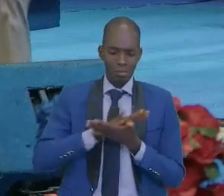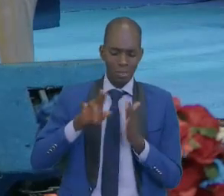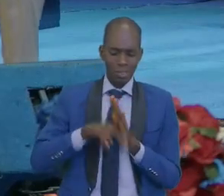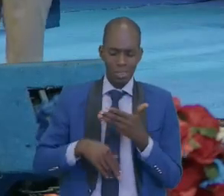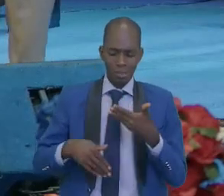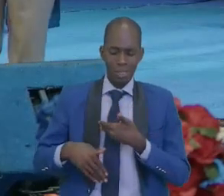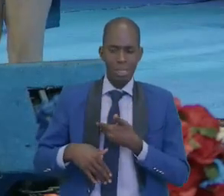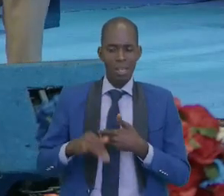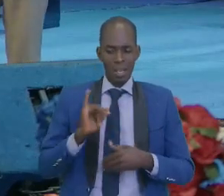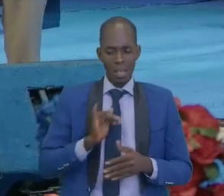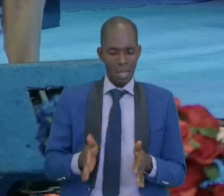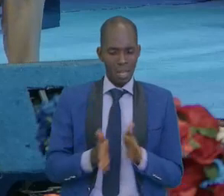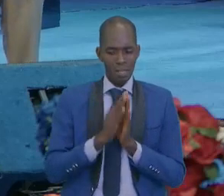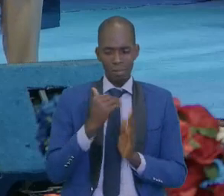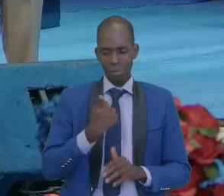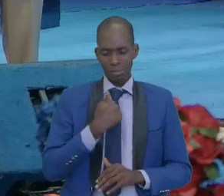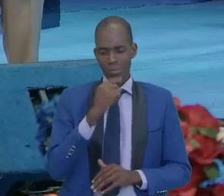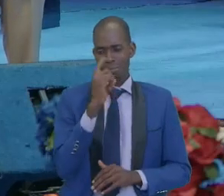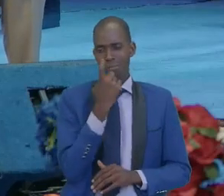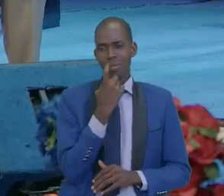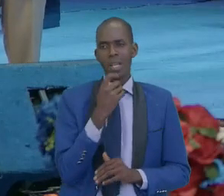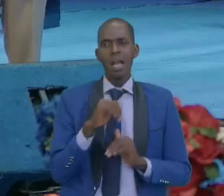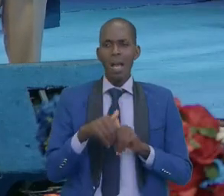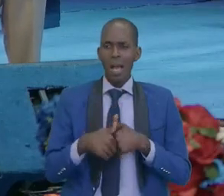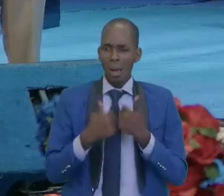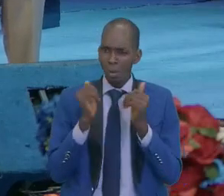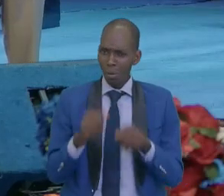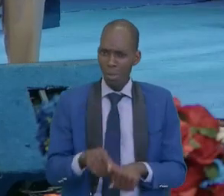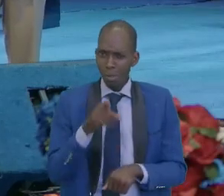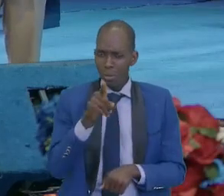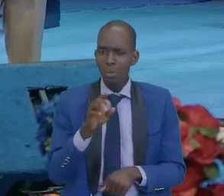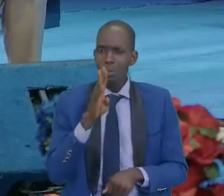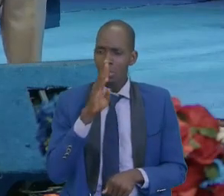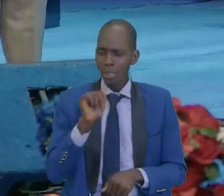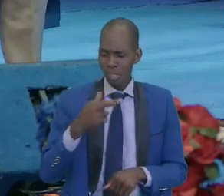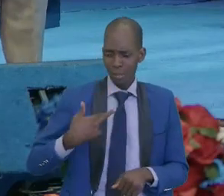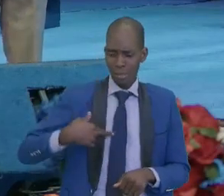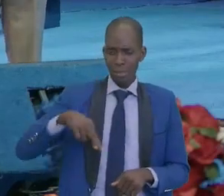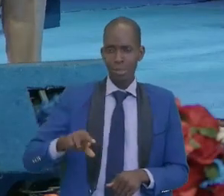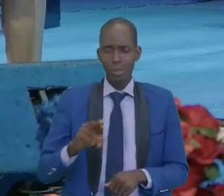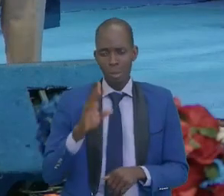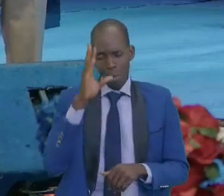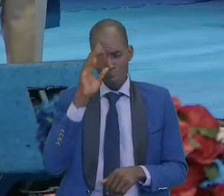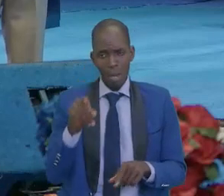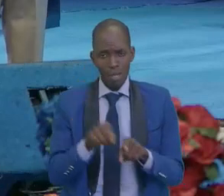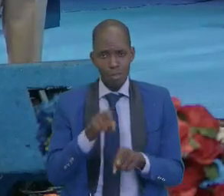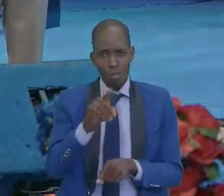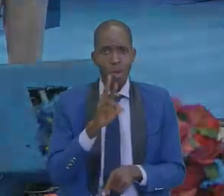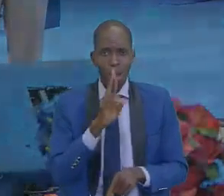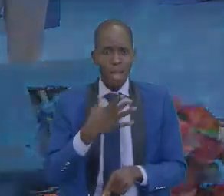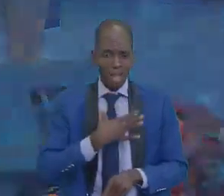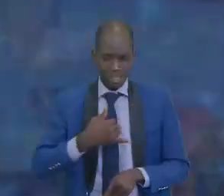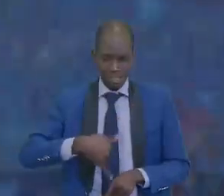ask myself, how could you be a religious man as you are and yet